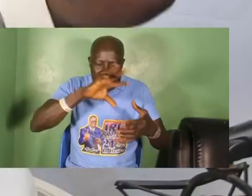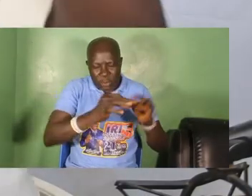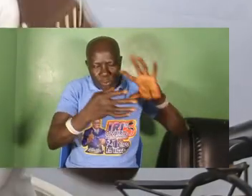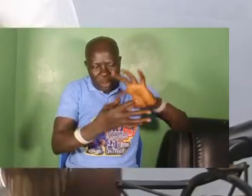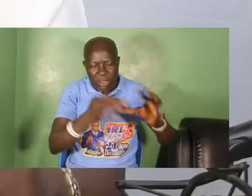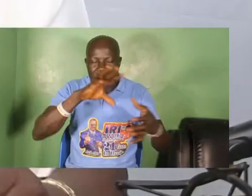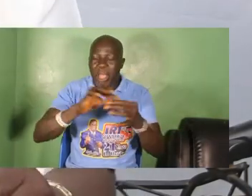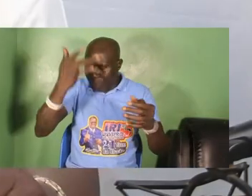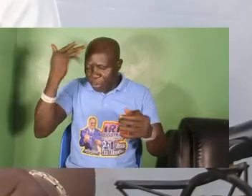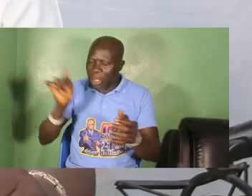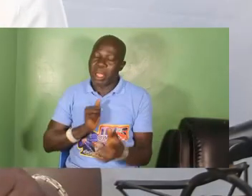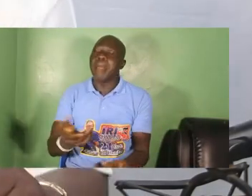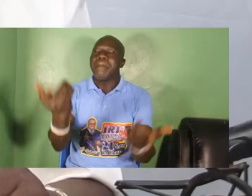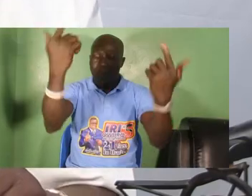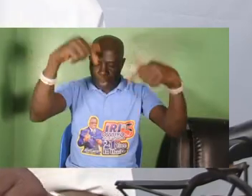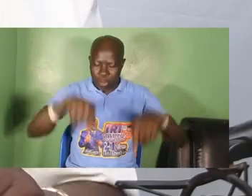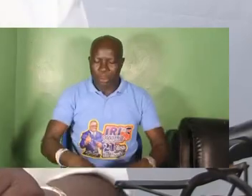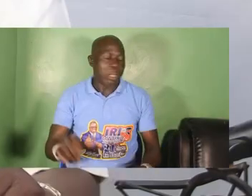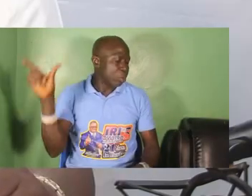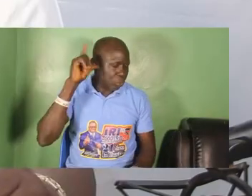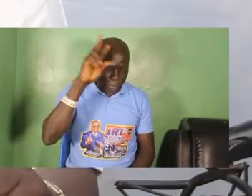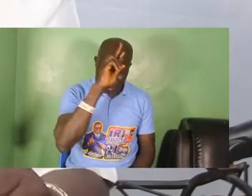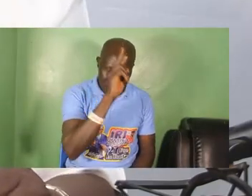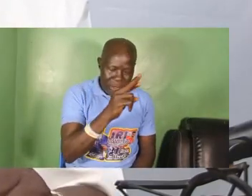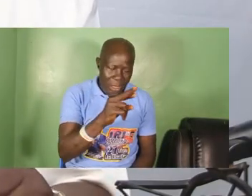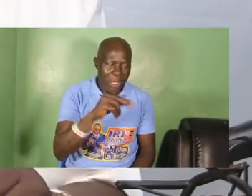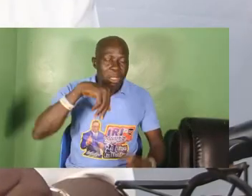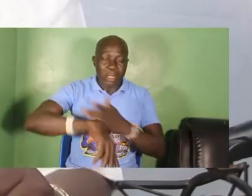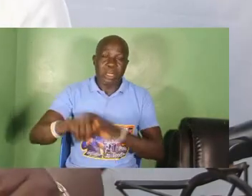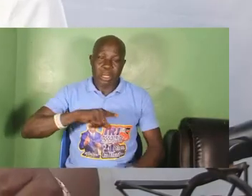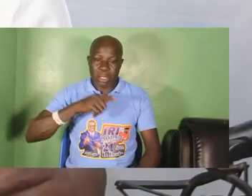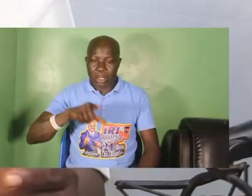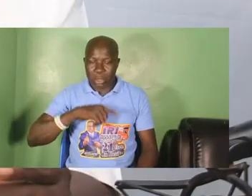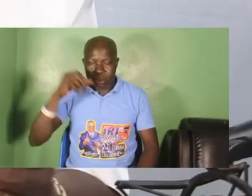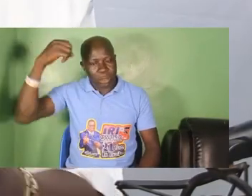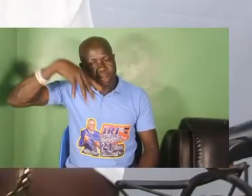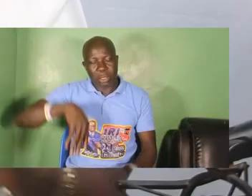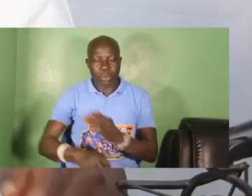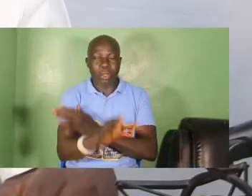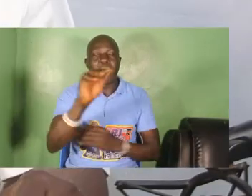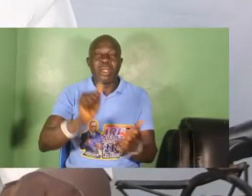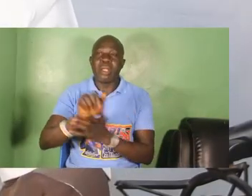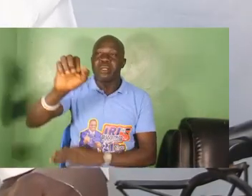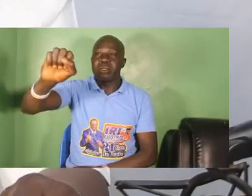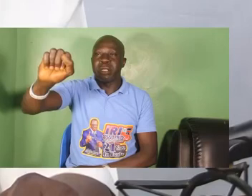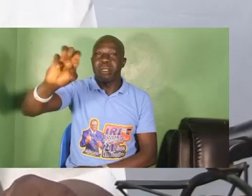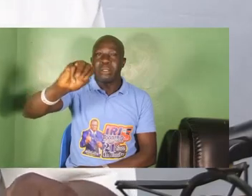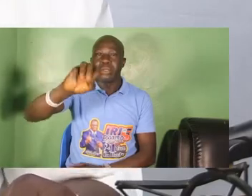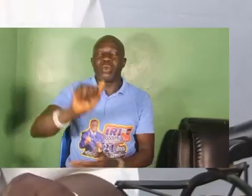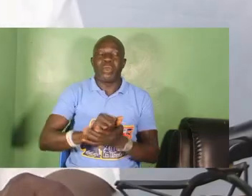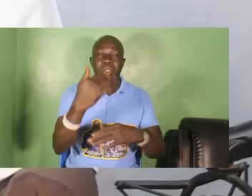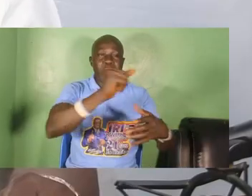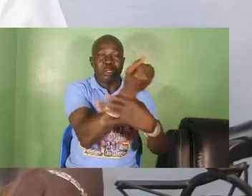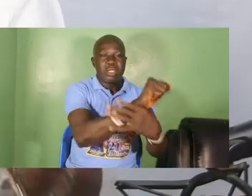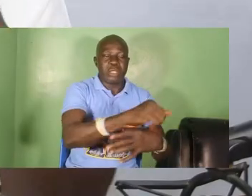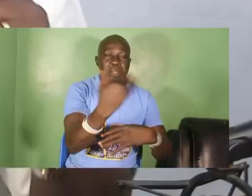emi yo so kale because I was the same e sir lisi sir ni ko lagbara lo ni sango a sango ama pe bread yen be